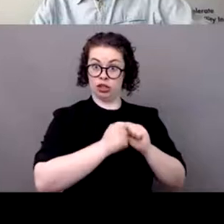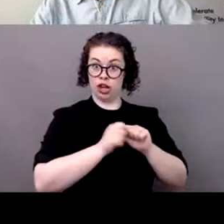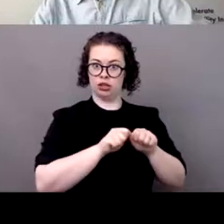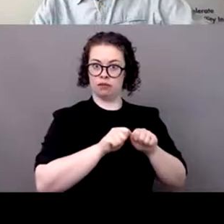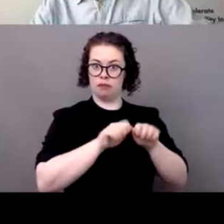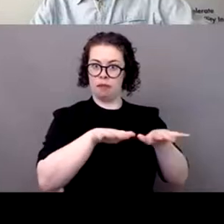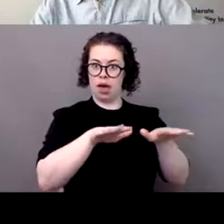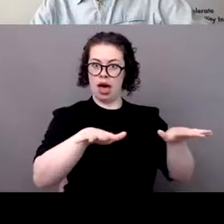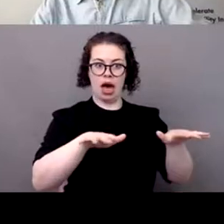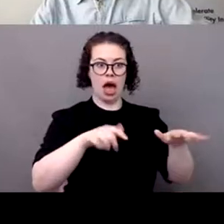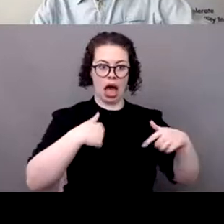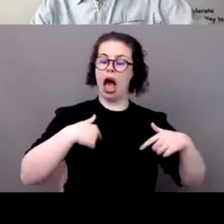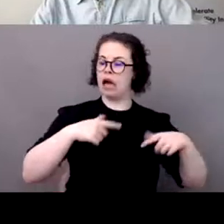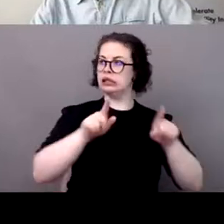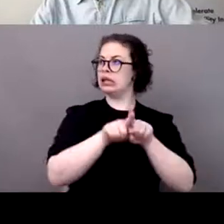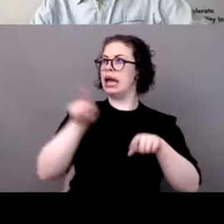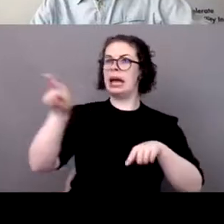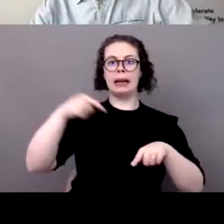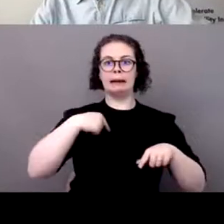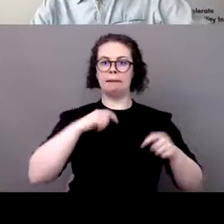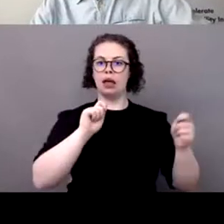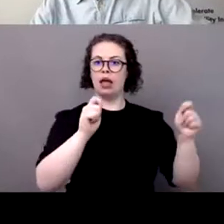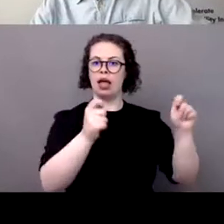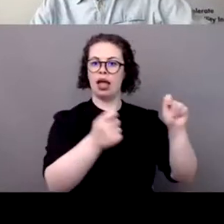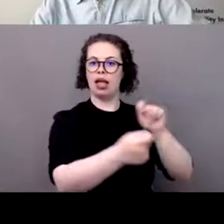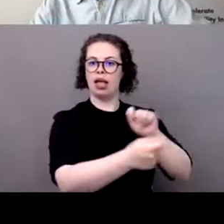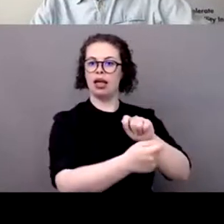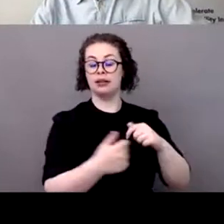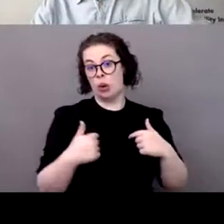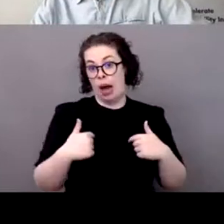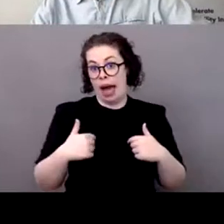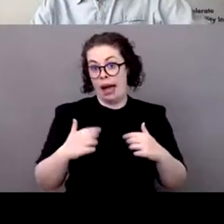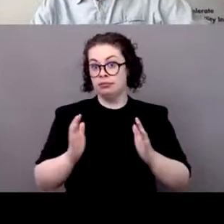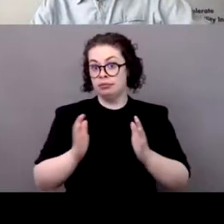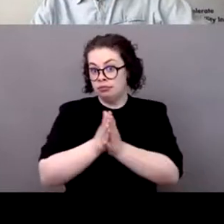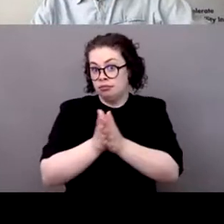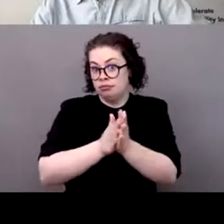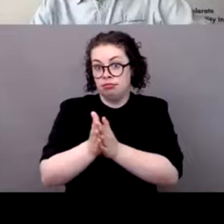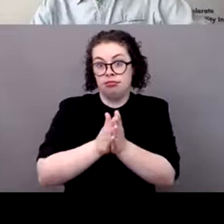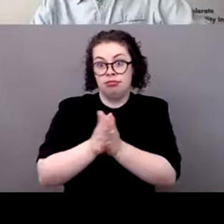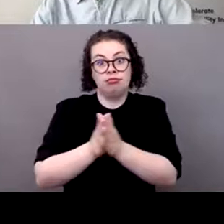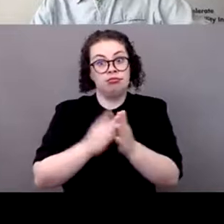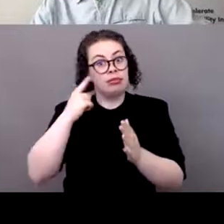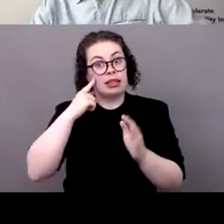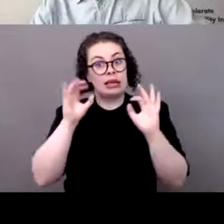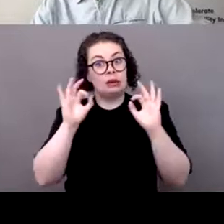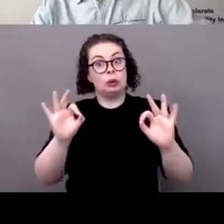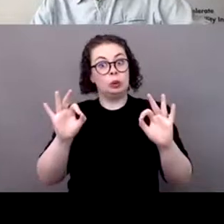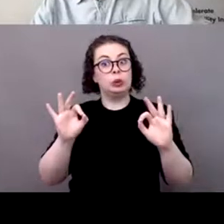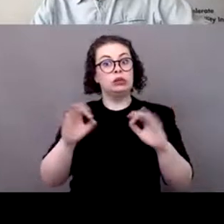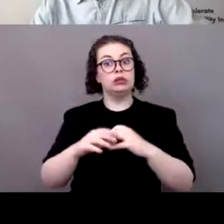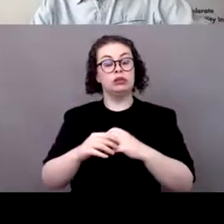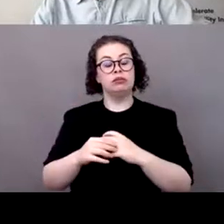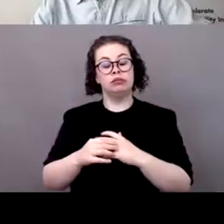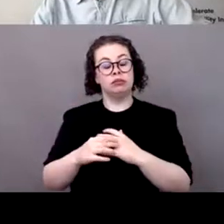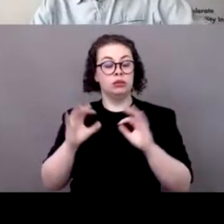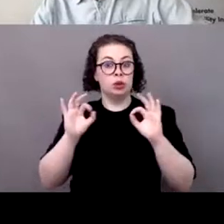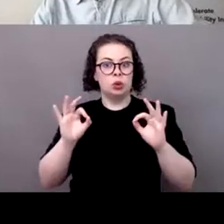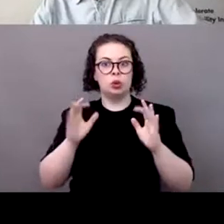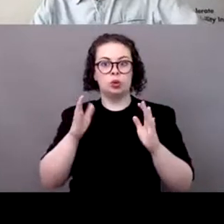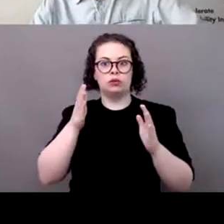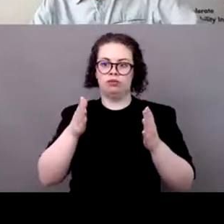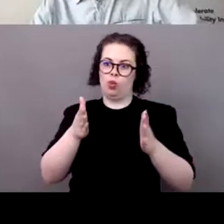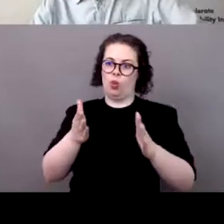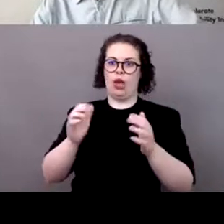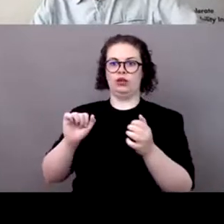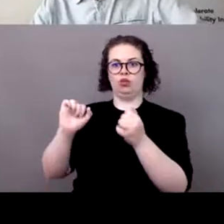it changes to real enthusiastic action against climate crisis.